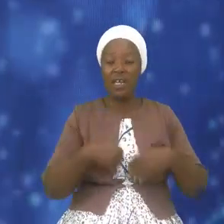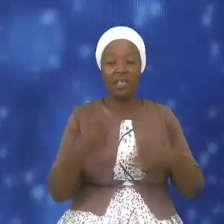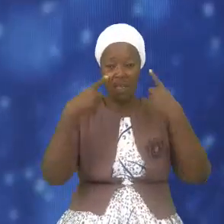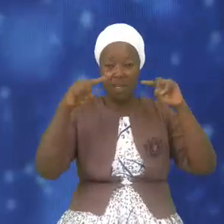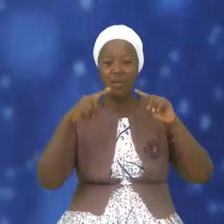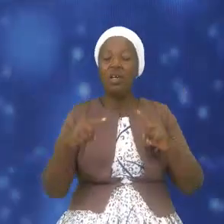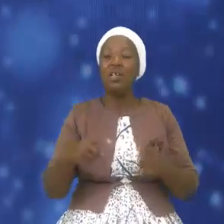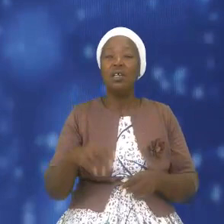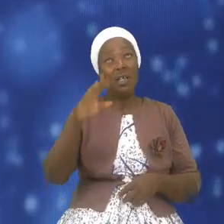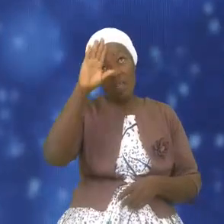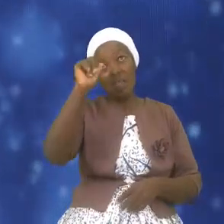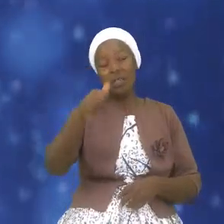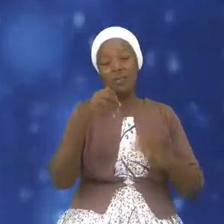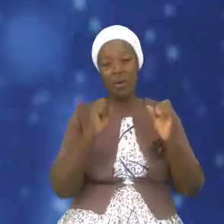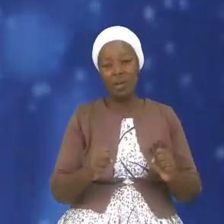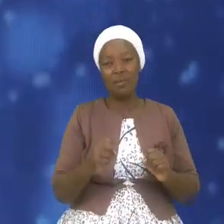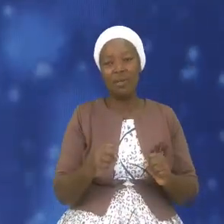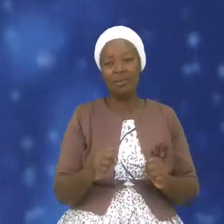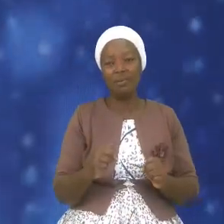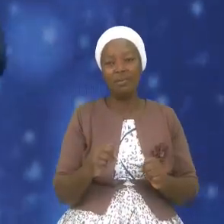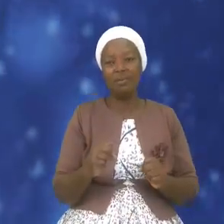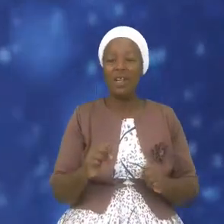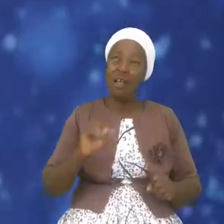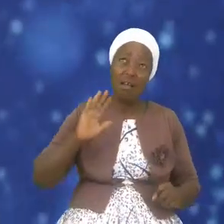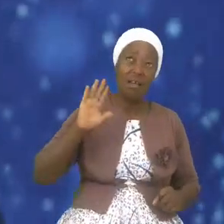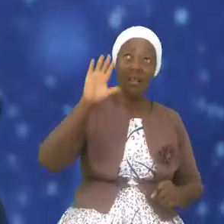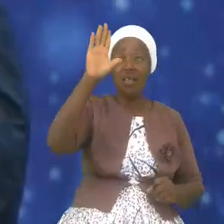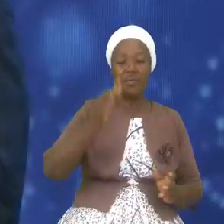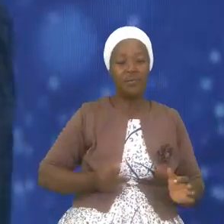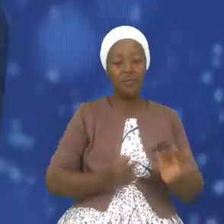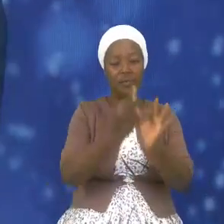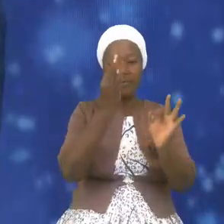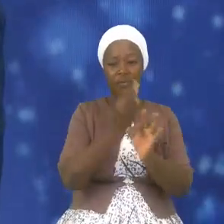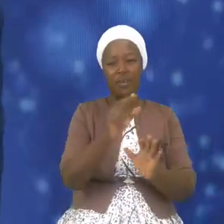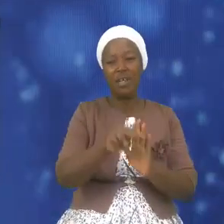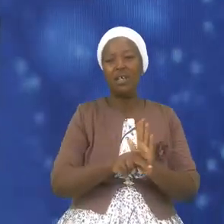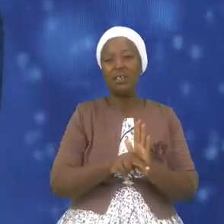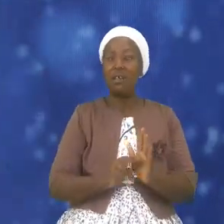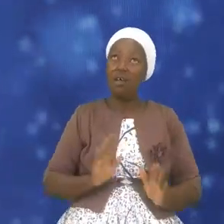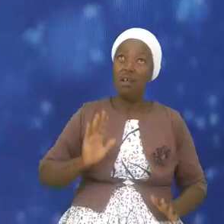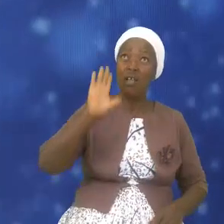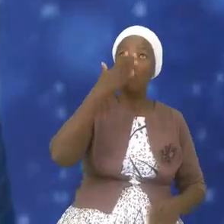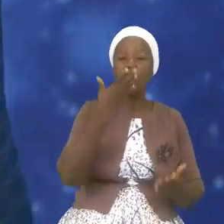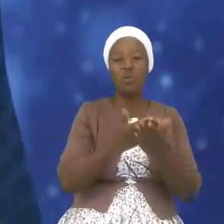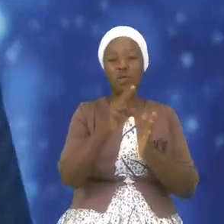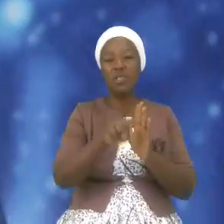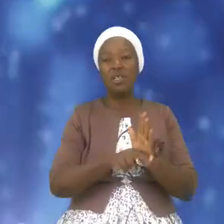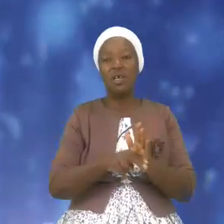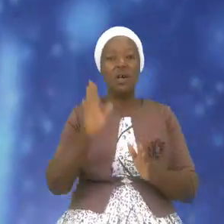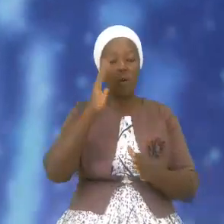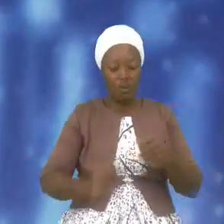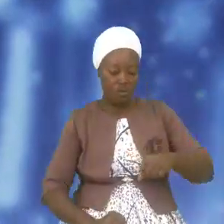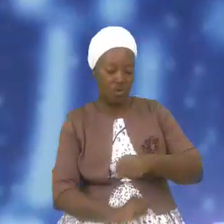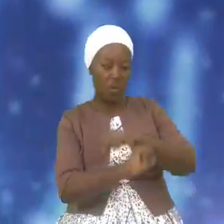his faithfulness, his goodness will support everything that will be done in